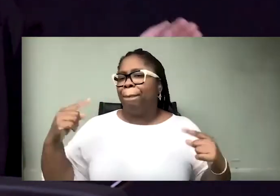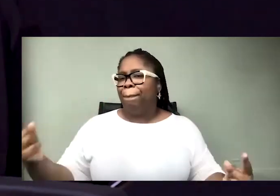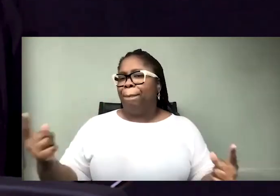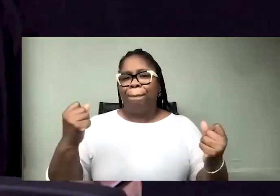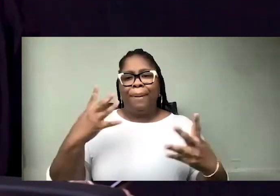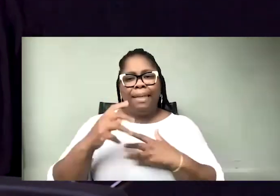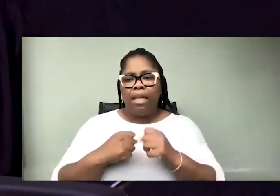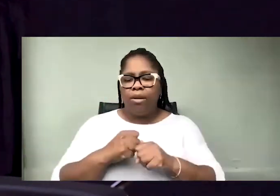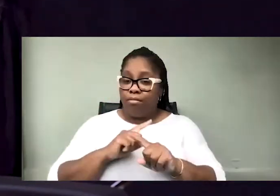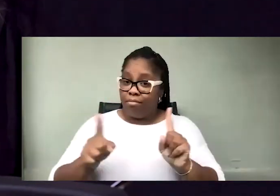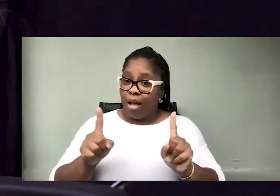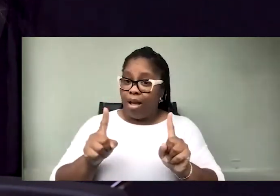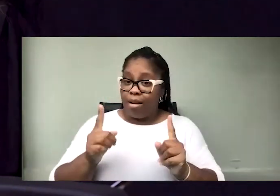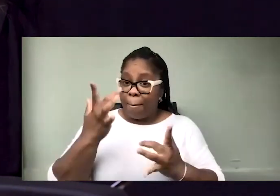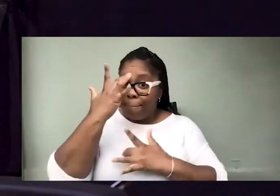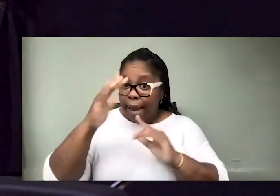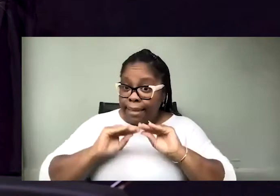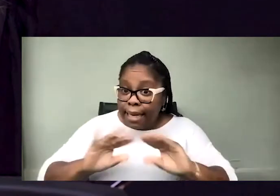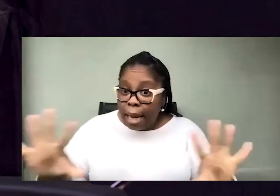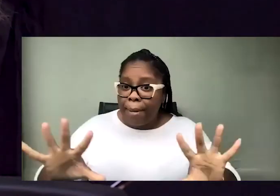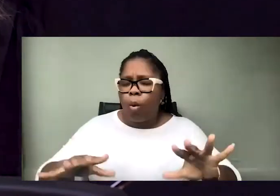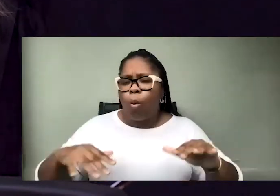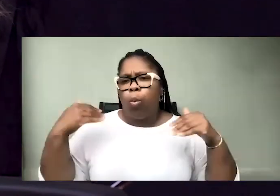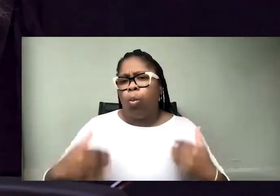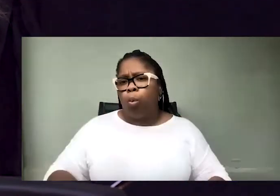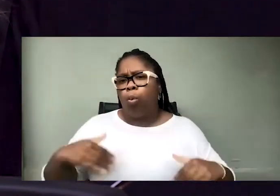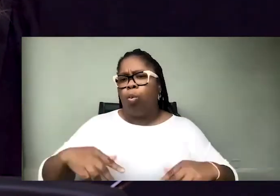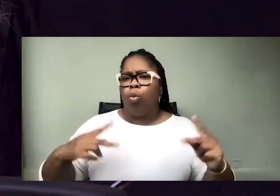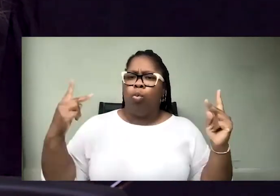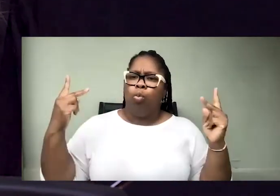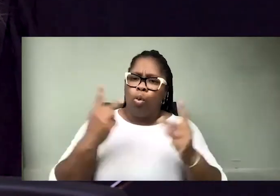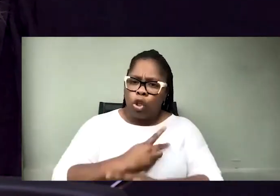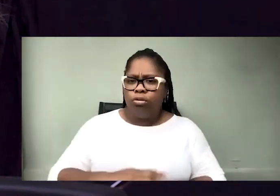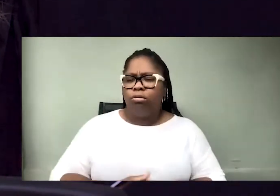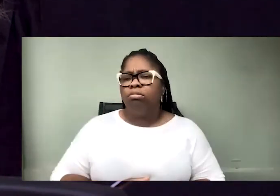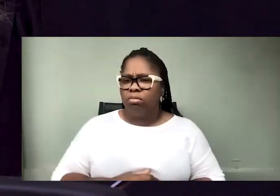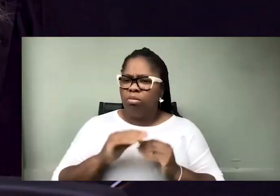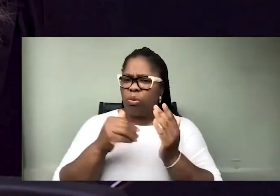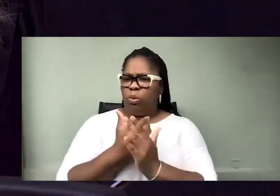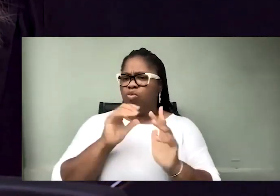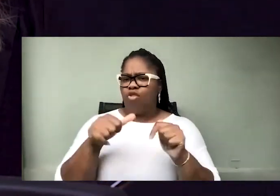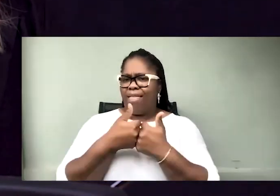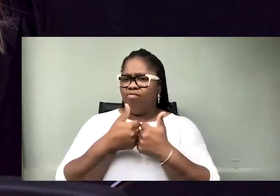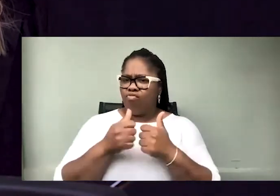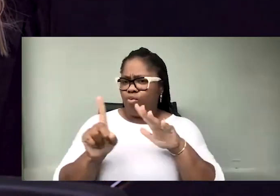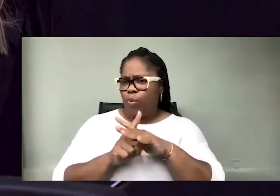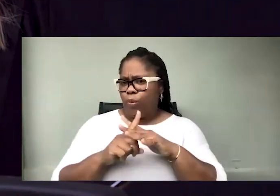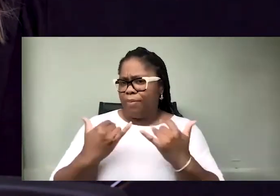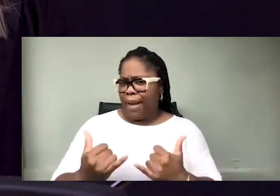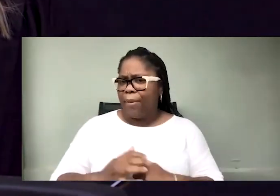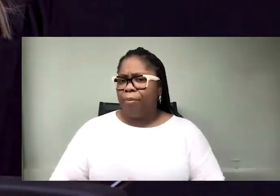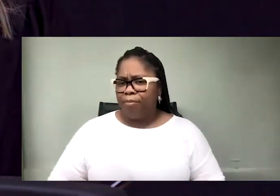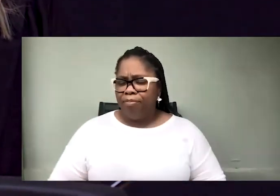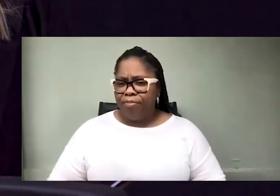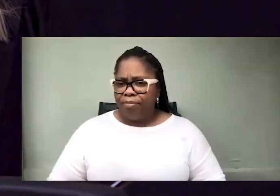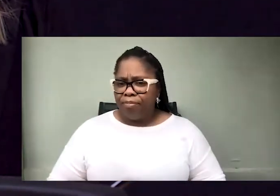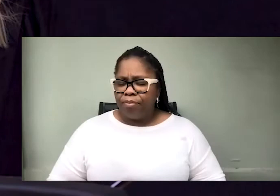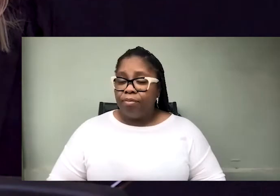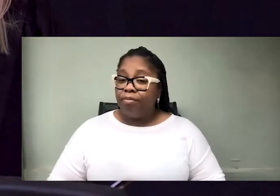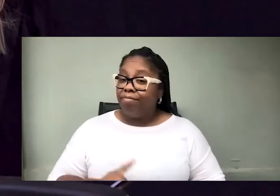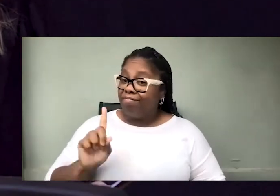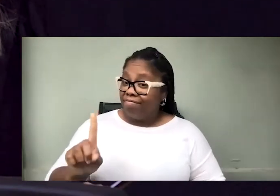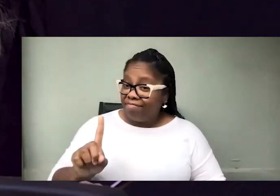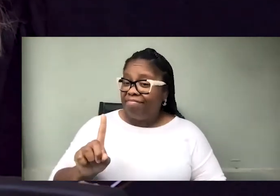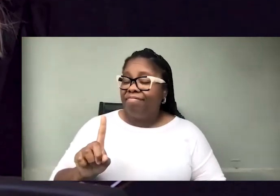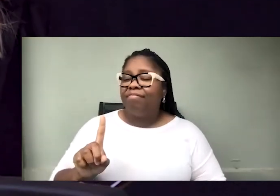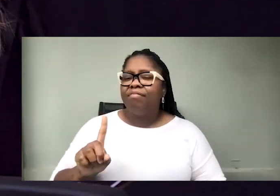pandemic, it's exacerbated, right? We have some new challenges that have come to the table. But I also think what